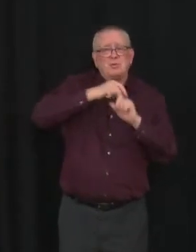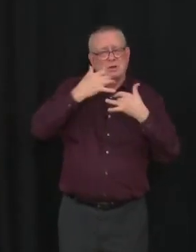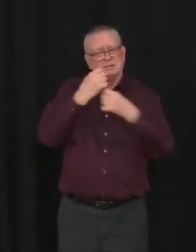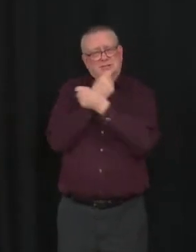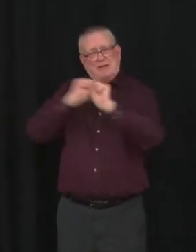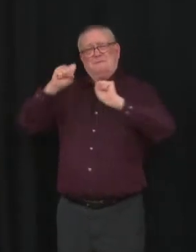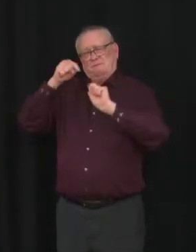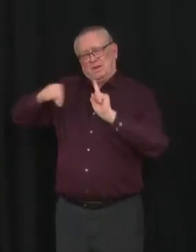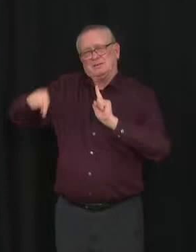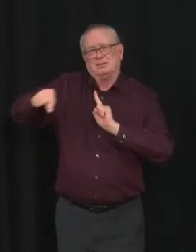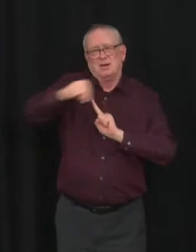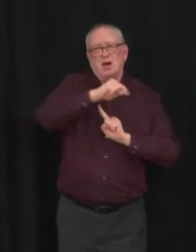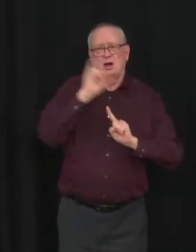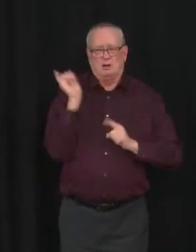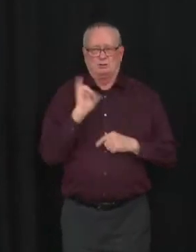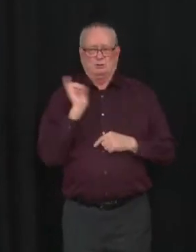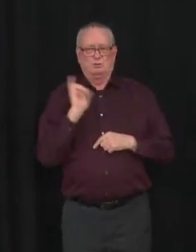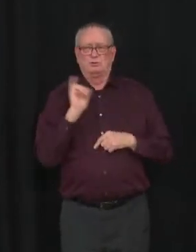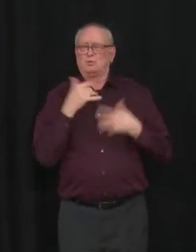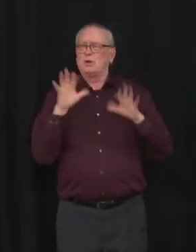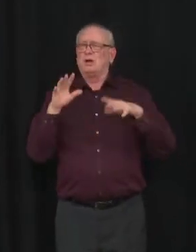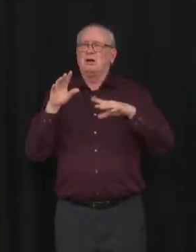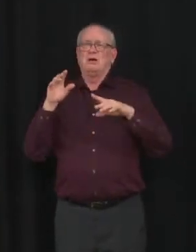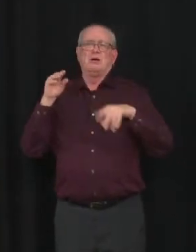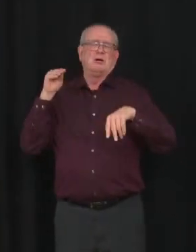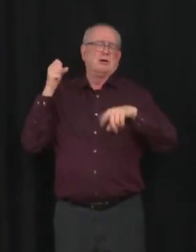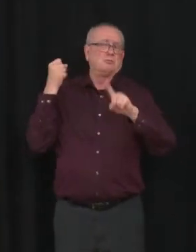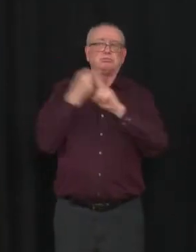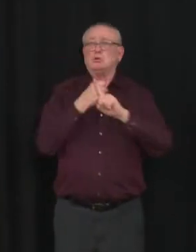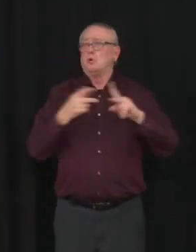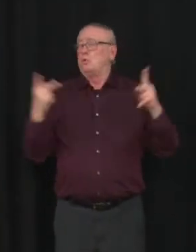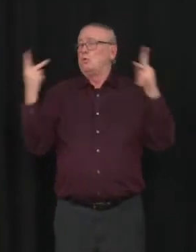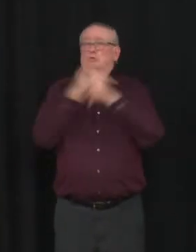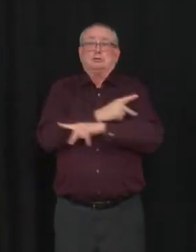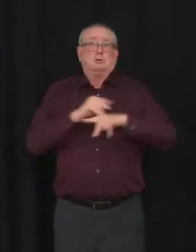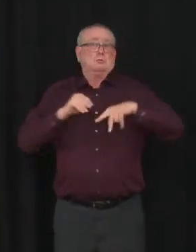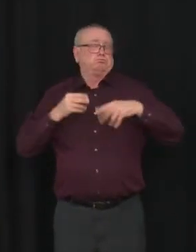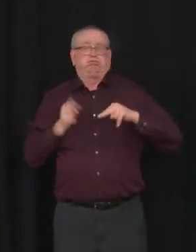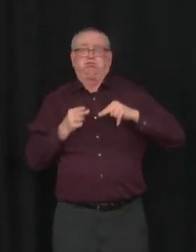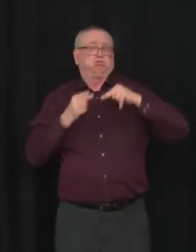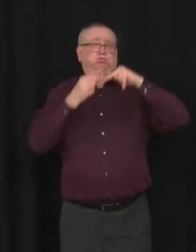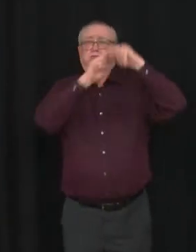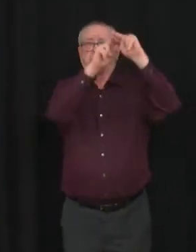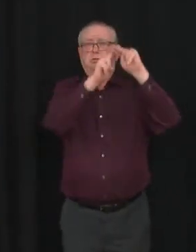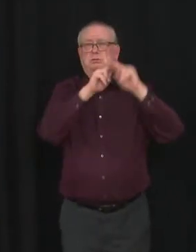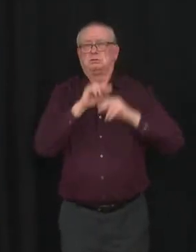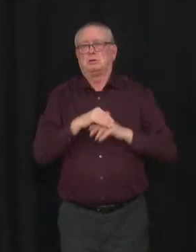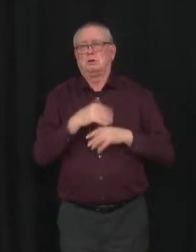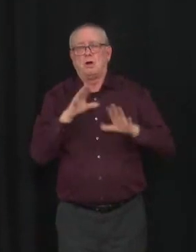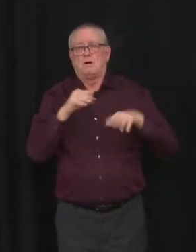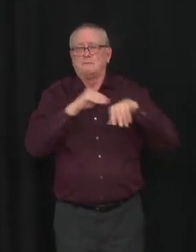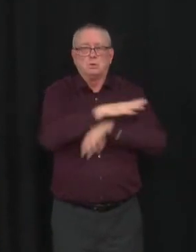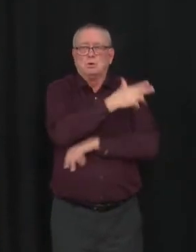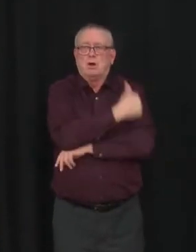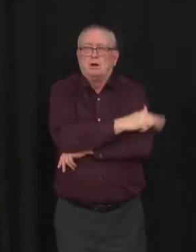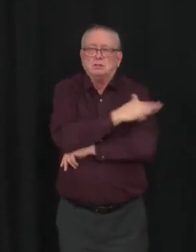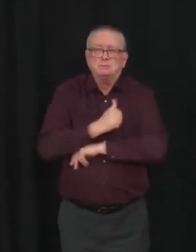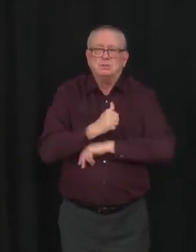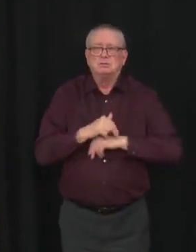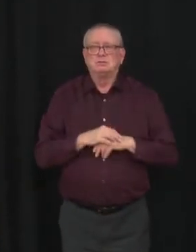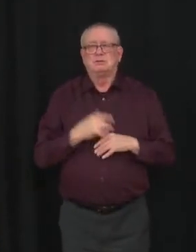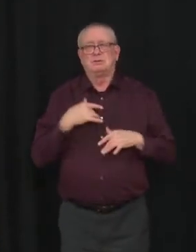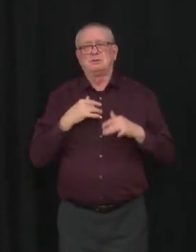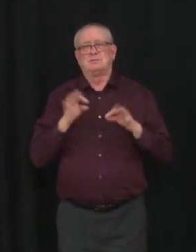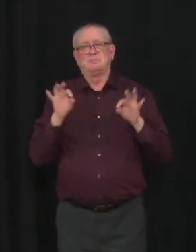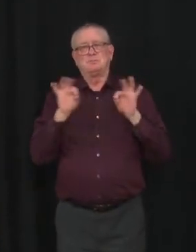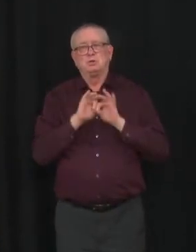overstressed again. And we are going to move heaven and earth to get as many booster shots to Albertans as possible. We'll be expanding the number